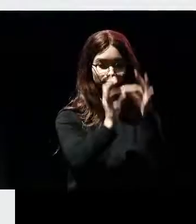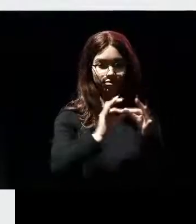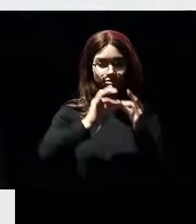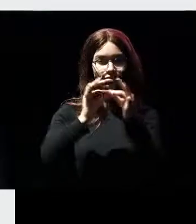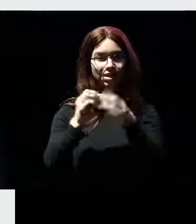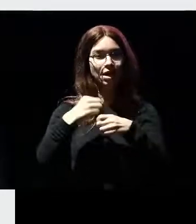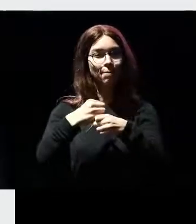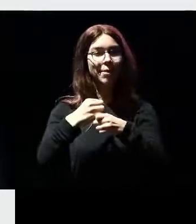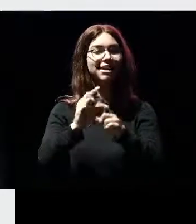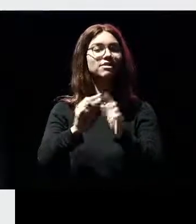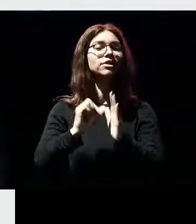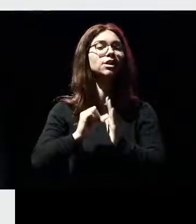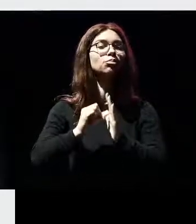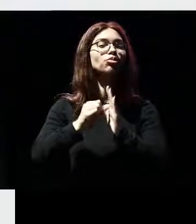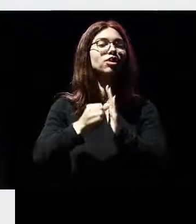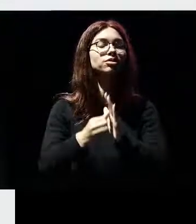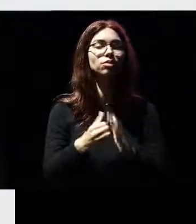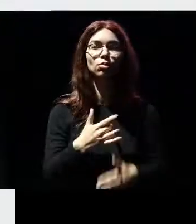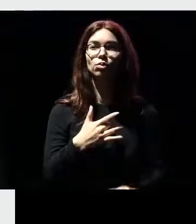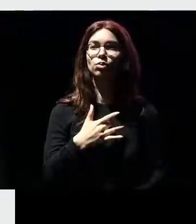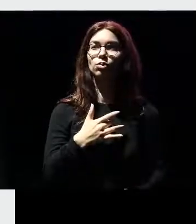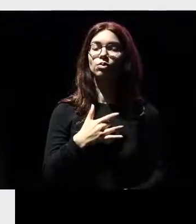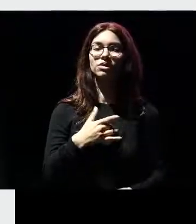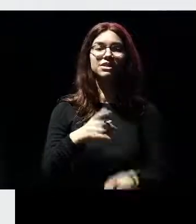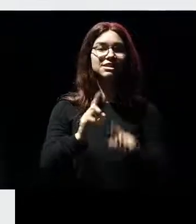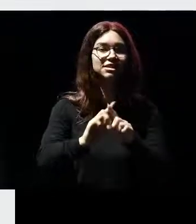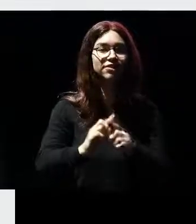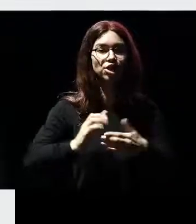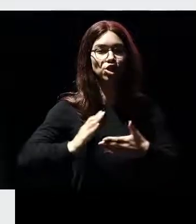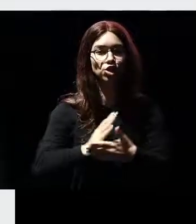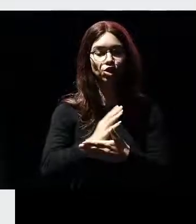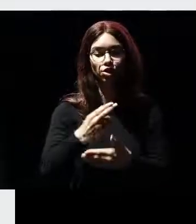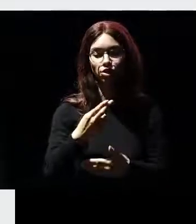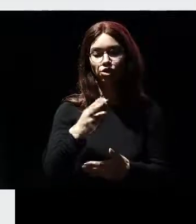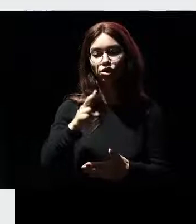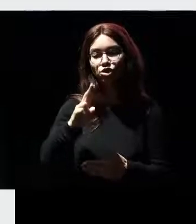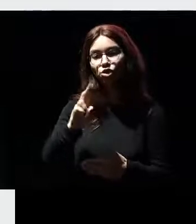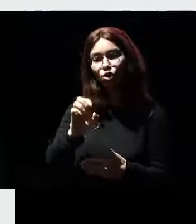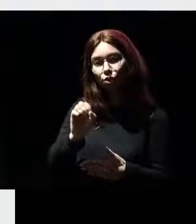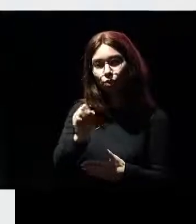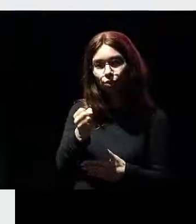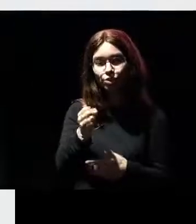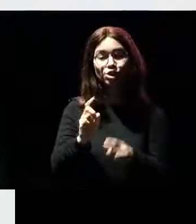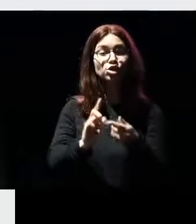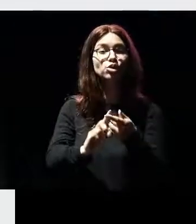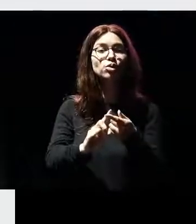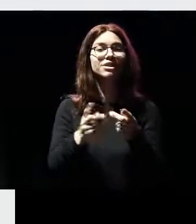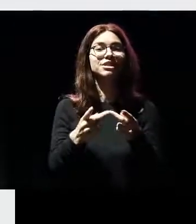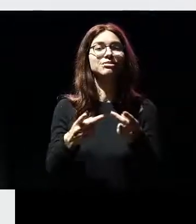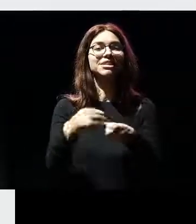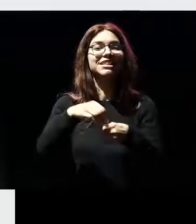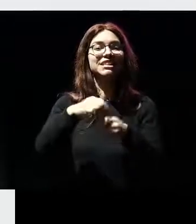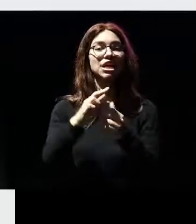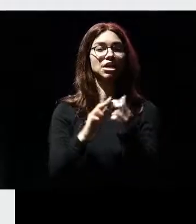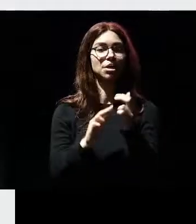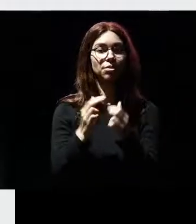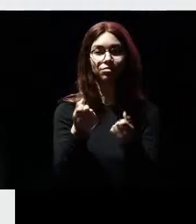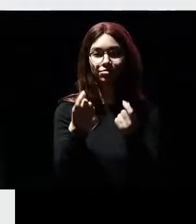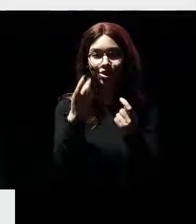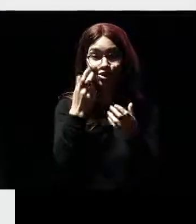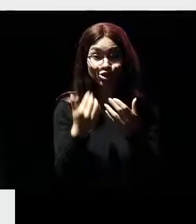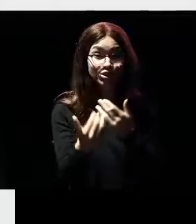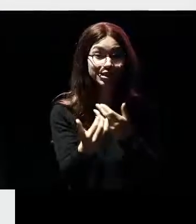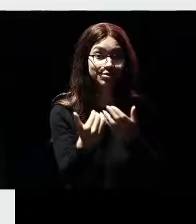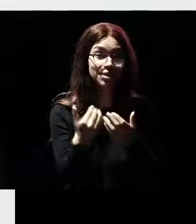create different impressions and different hues to the spaces inside the building, but also because of the